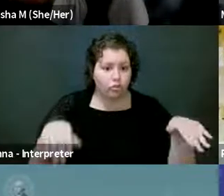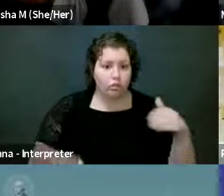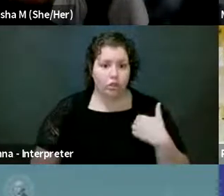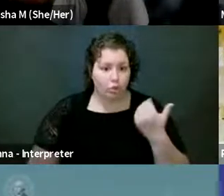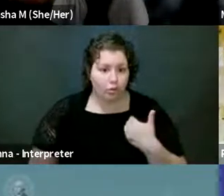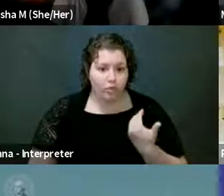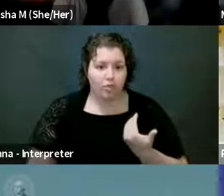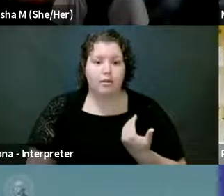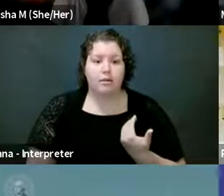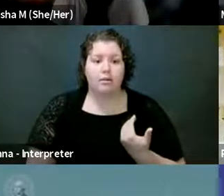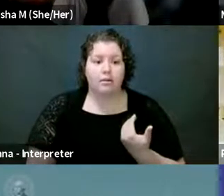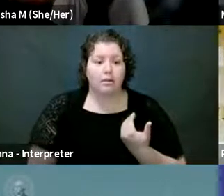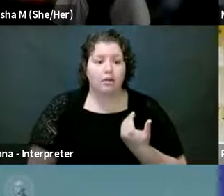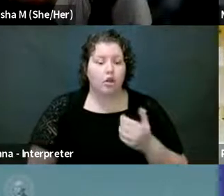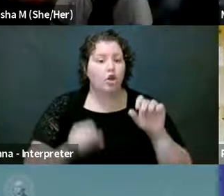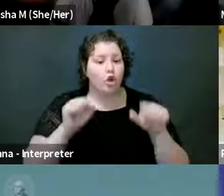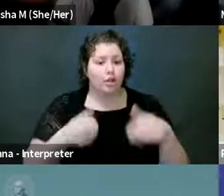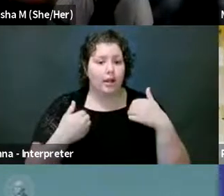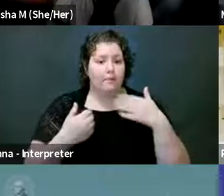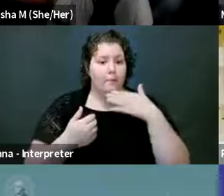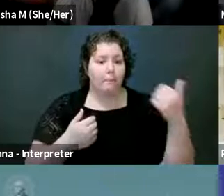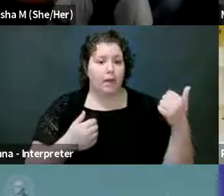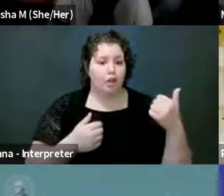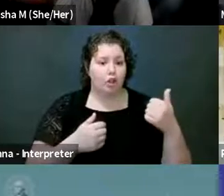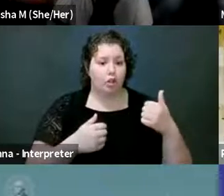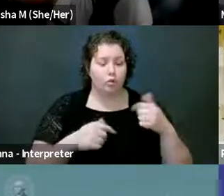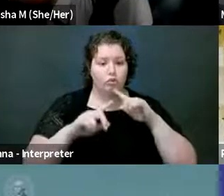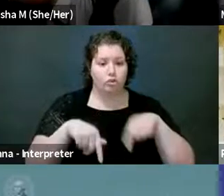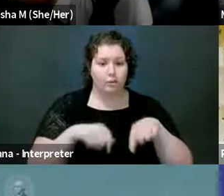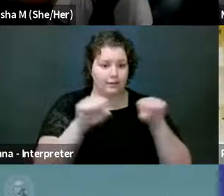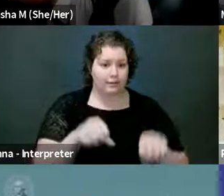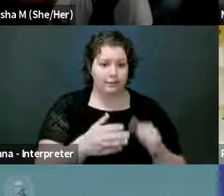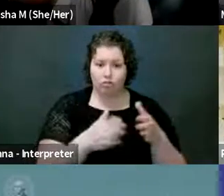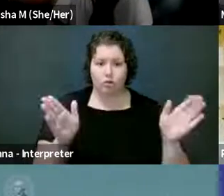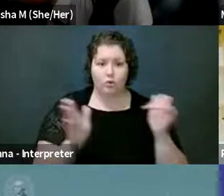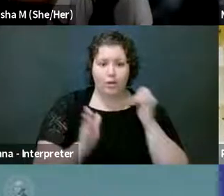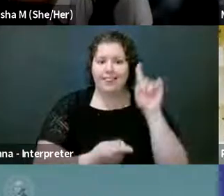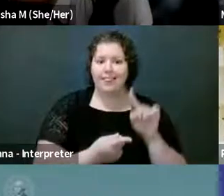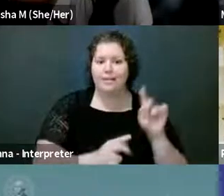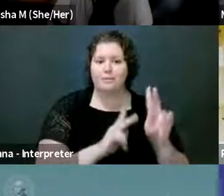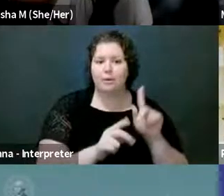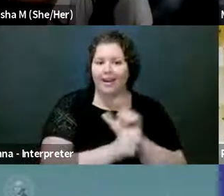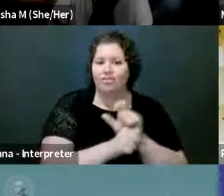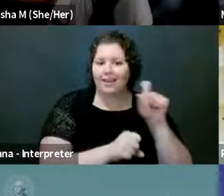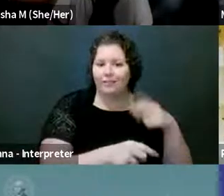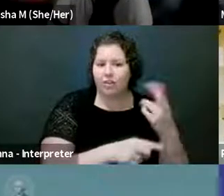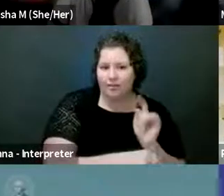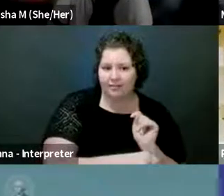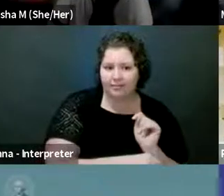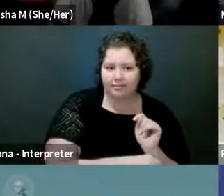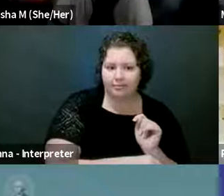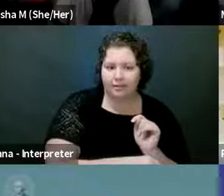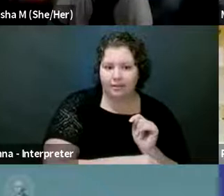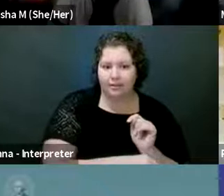have a better crisis response system overall if less people need to utilize it. So not just what's happening after the call, but what's